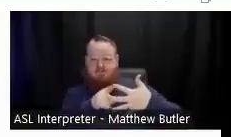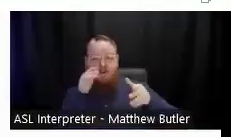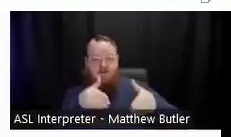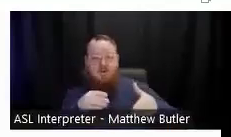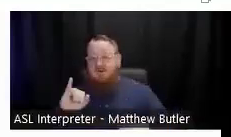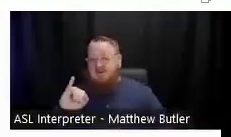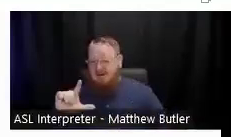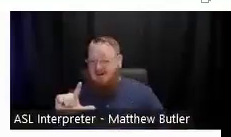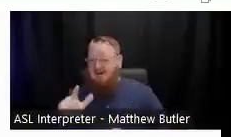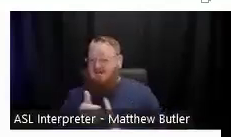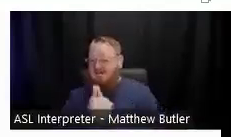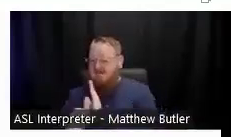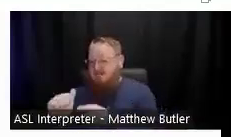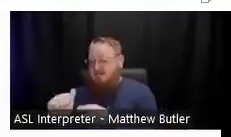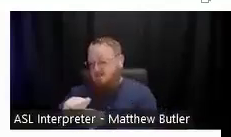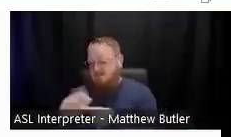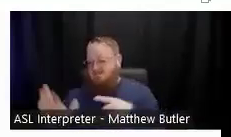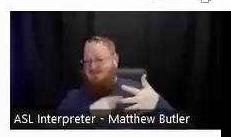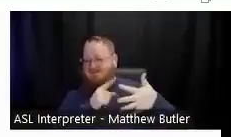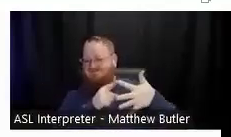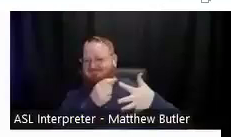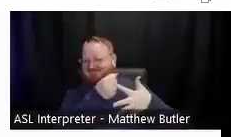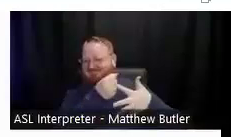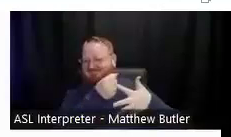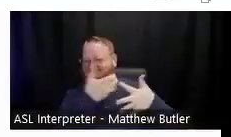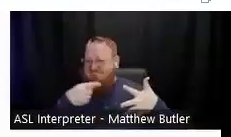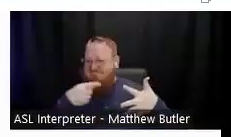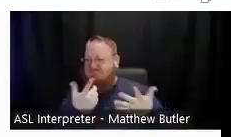skills training. Okay.